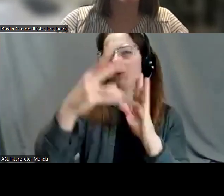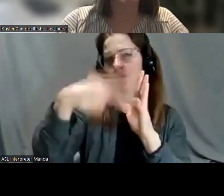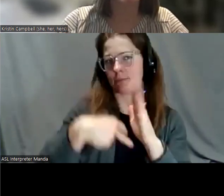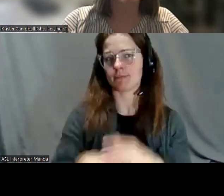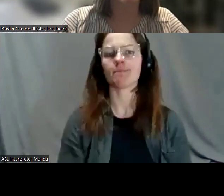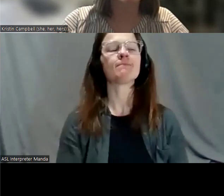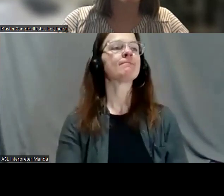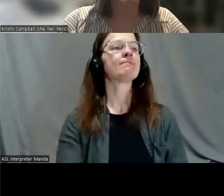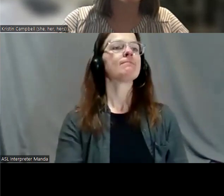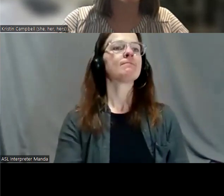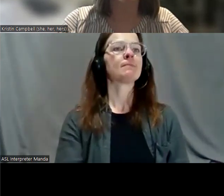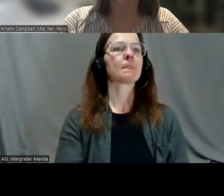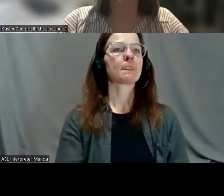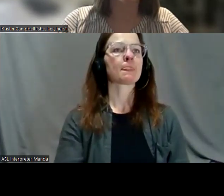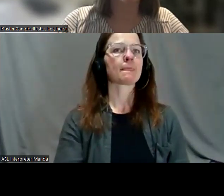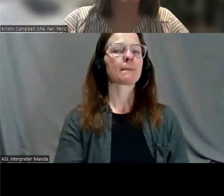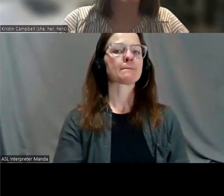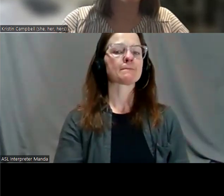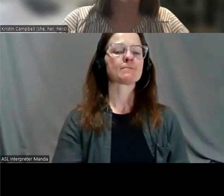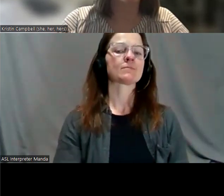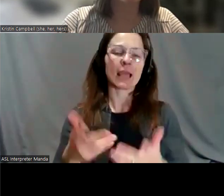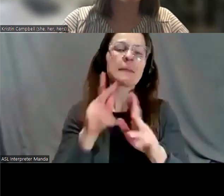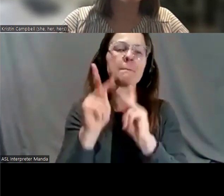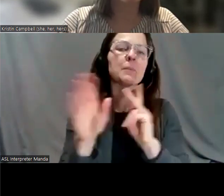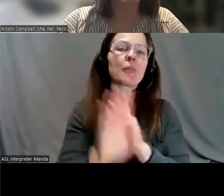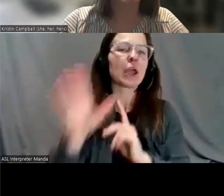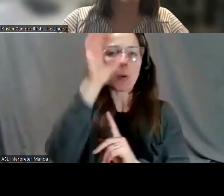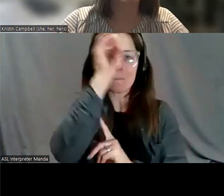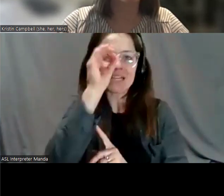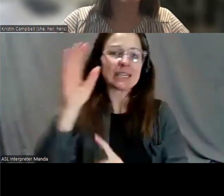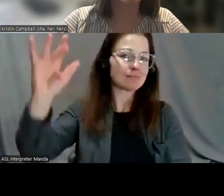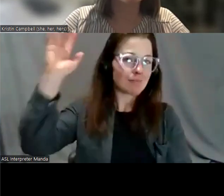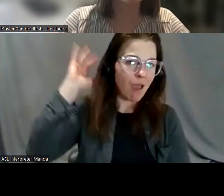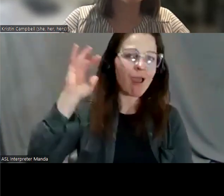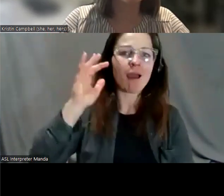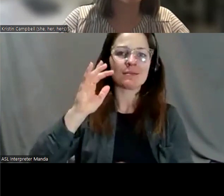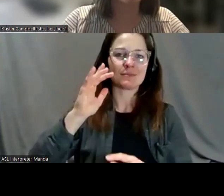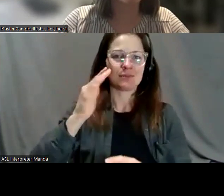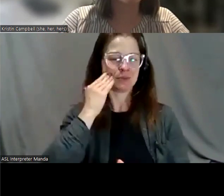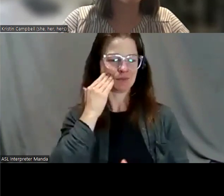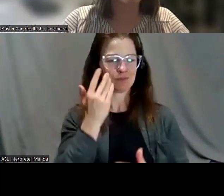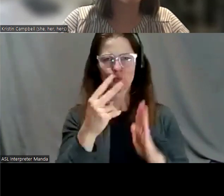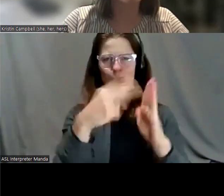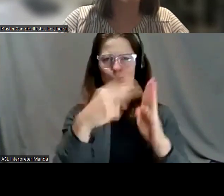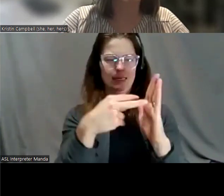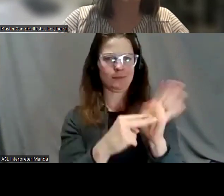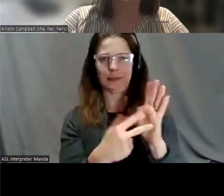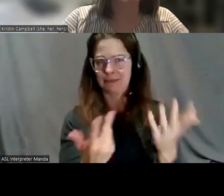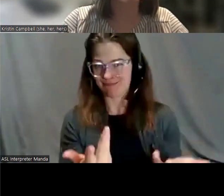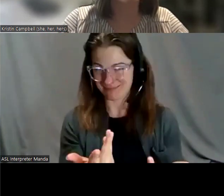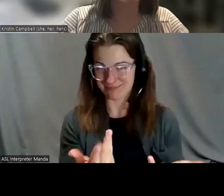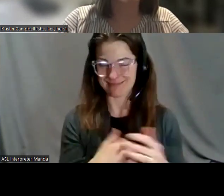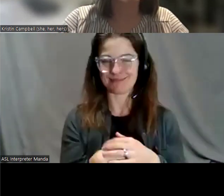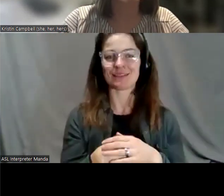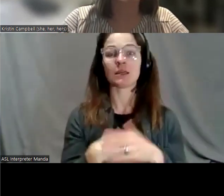and the perceptions that people had even at the time of what qualifies as reading. But